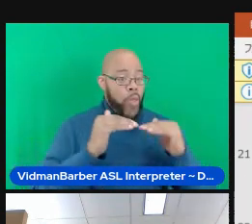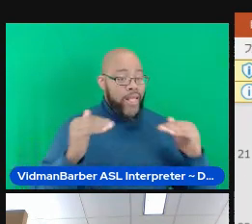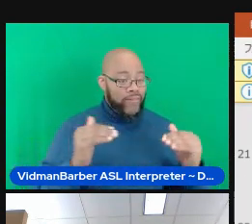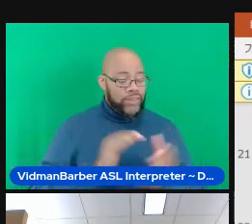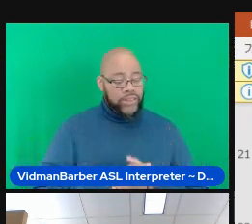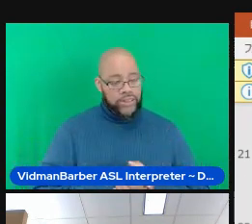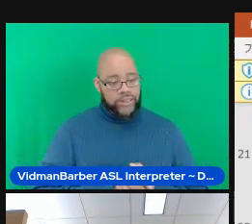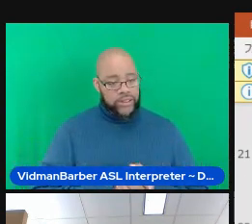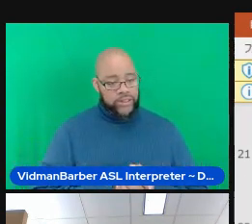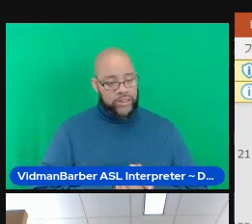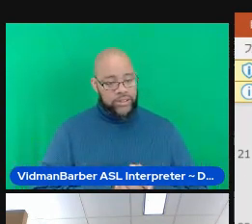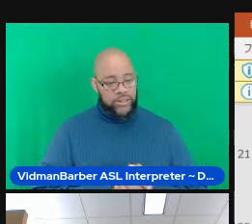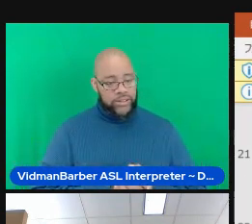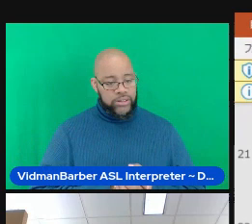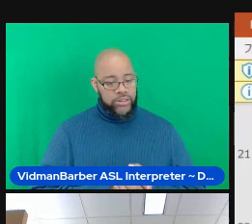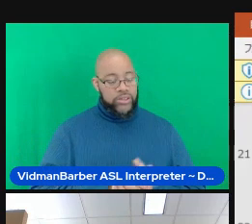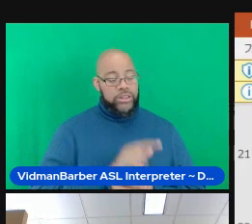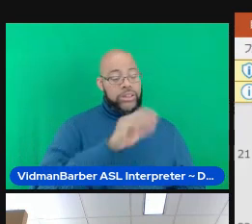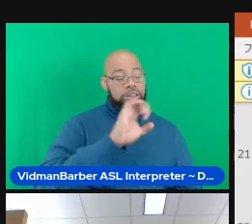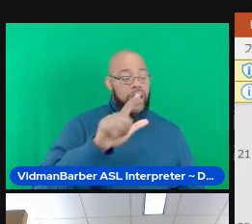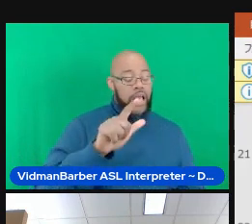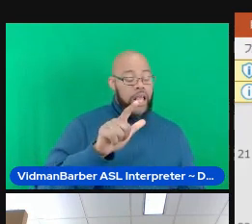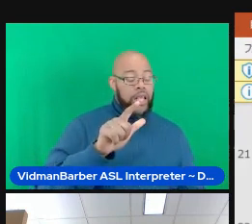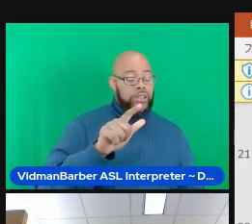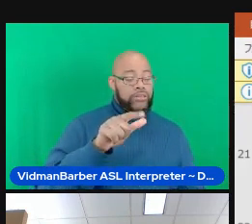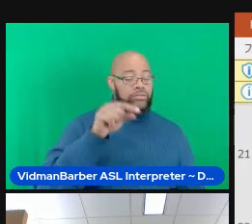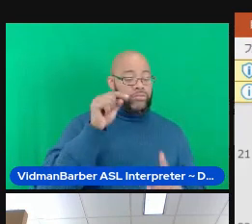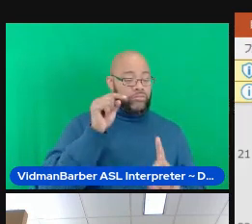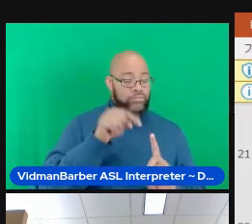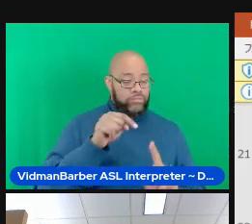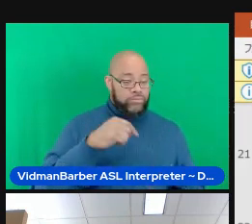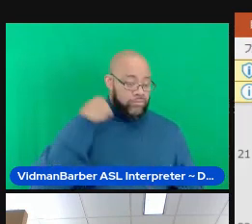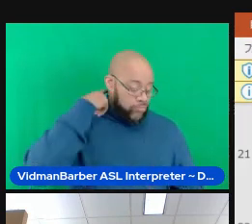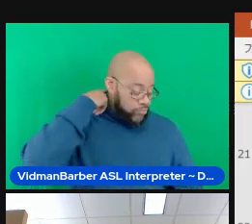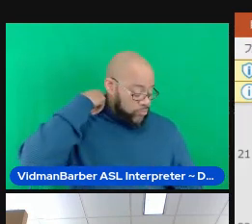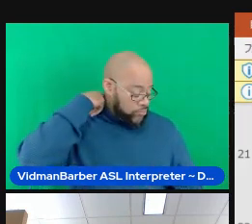the T cell regulatory